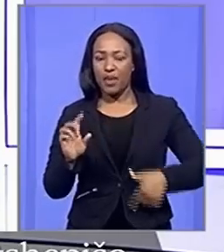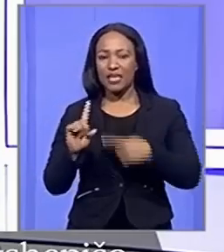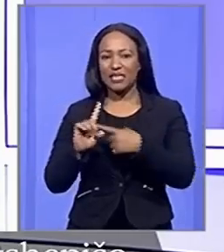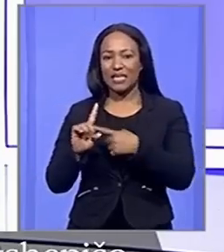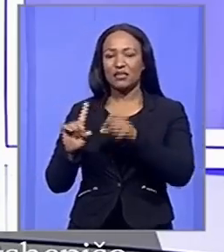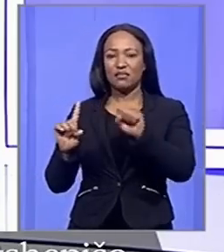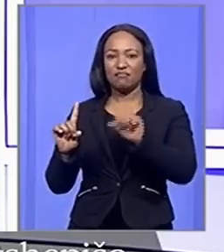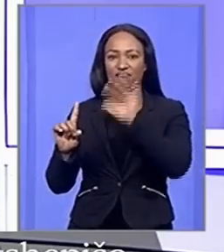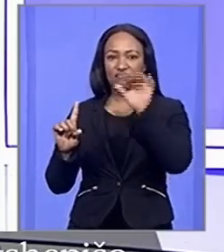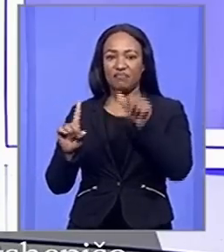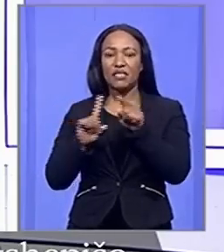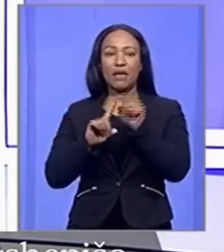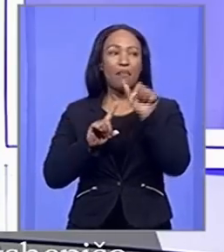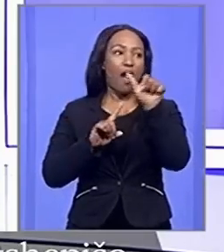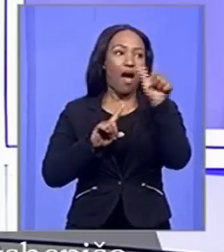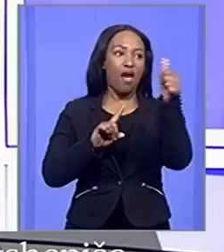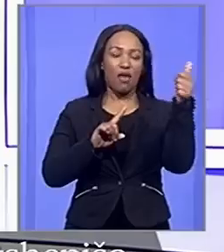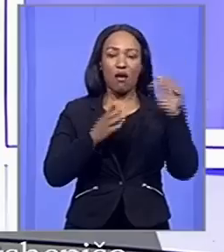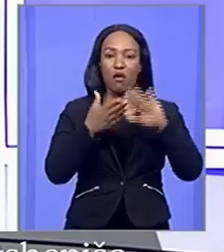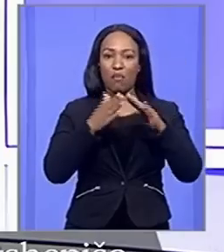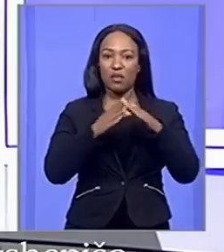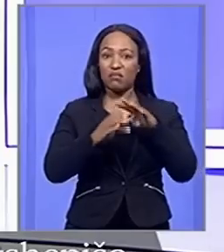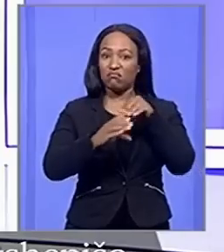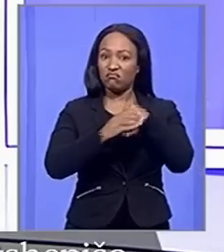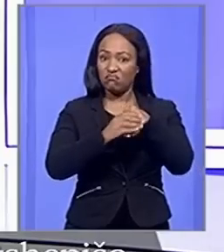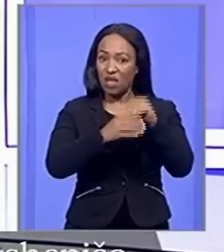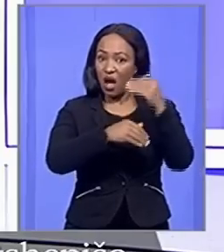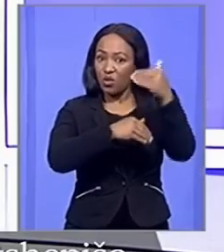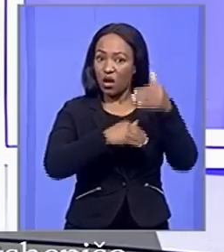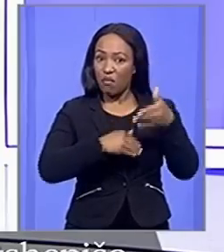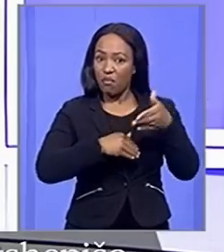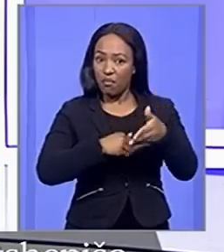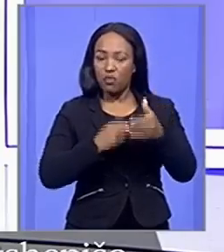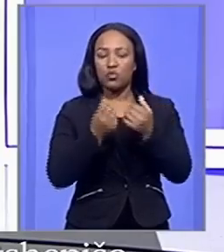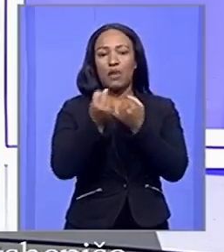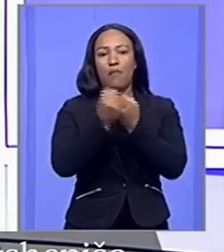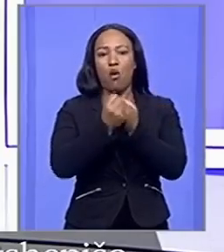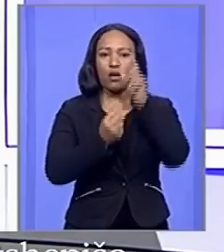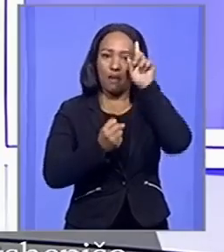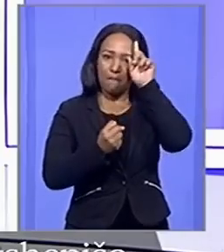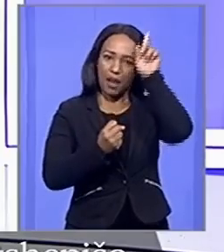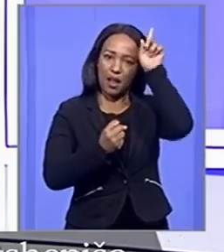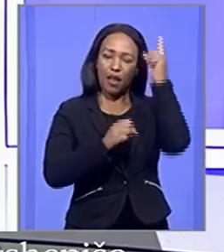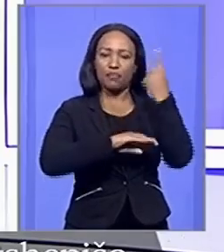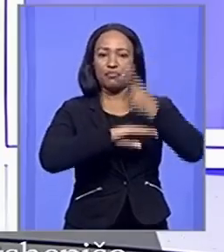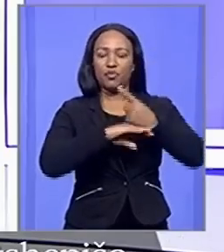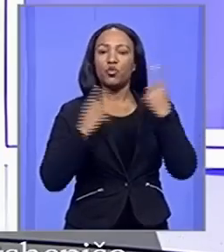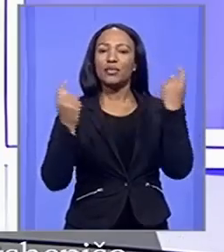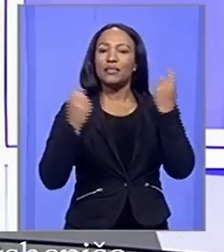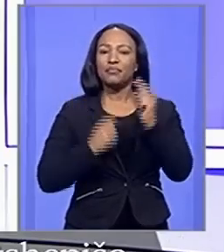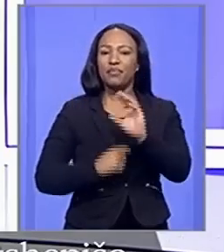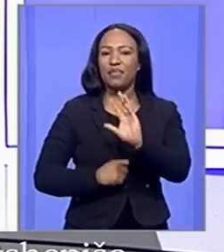badudi ba dinaga tša ka ntle go thekga letšatši la boditšhabatšhaba la Tata Mandela leo le tla ketekwago ka Labone.